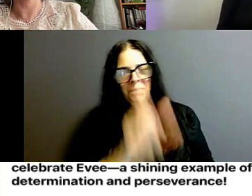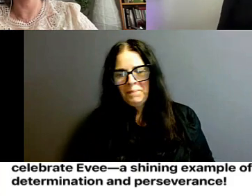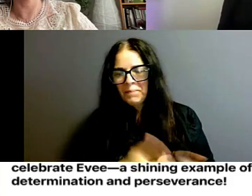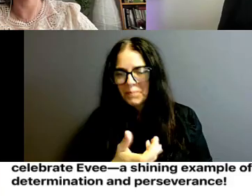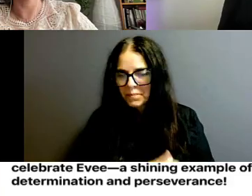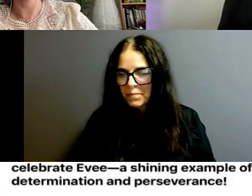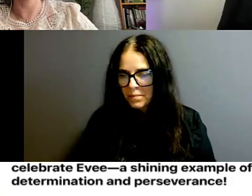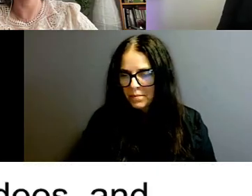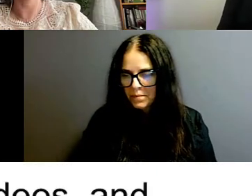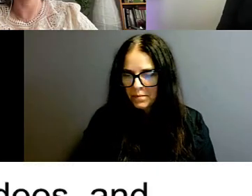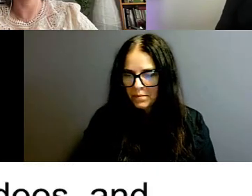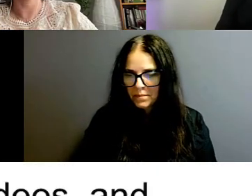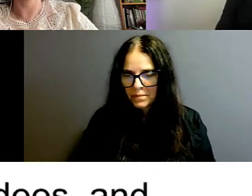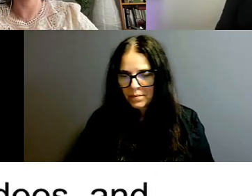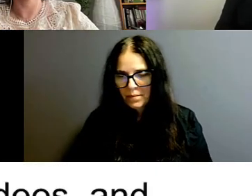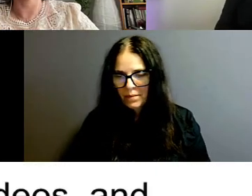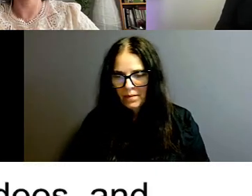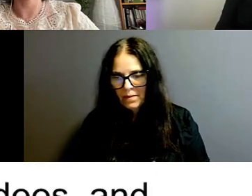we'll go to the next one.